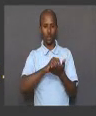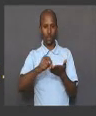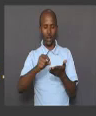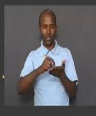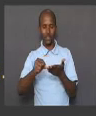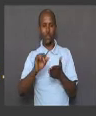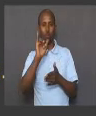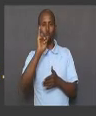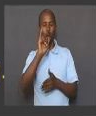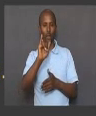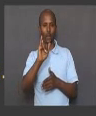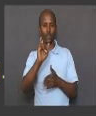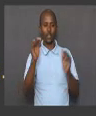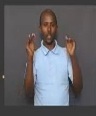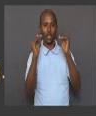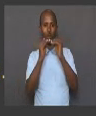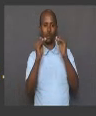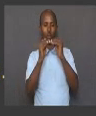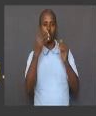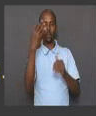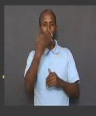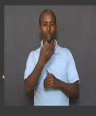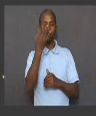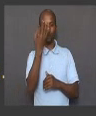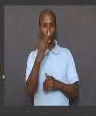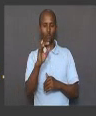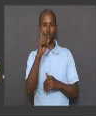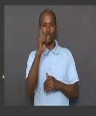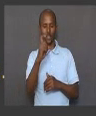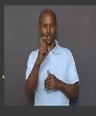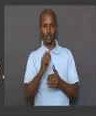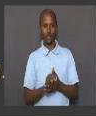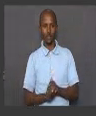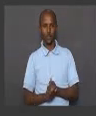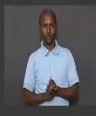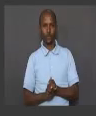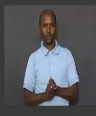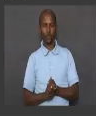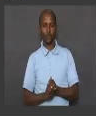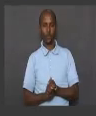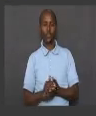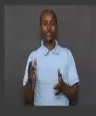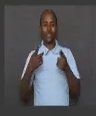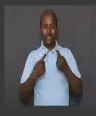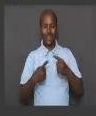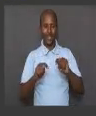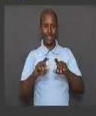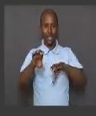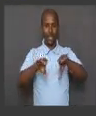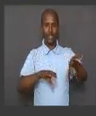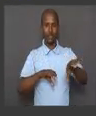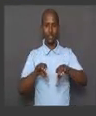that y equals f of x. Let us try an